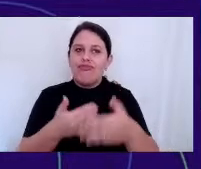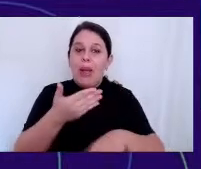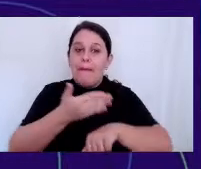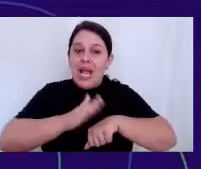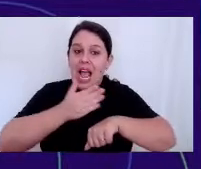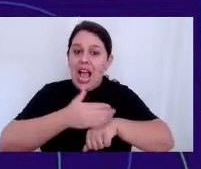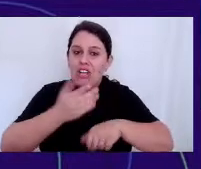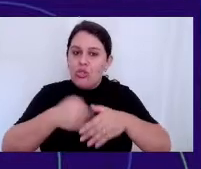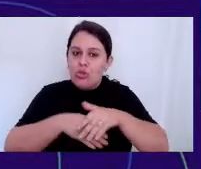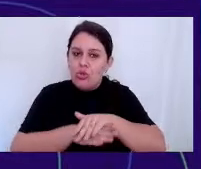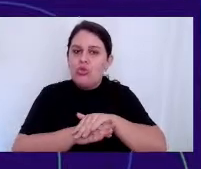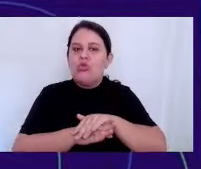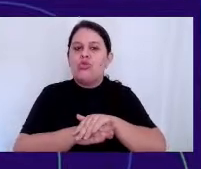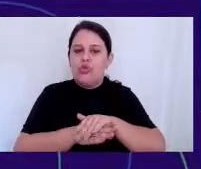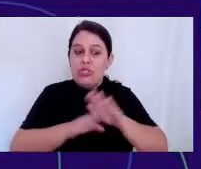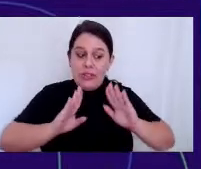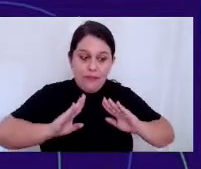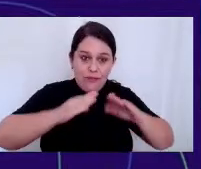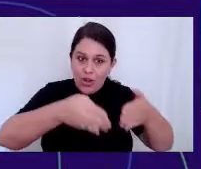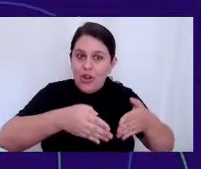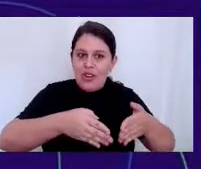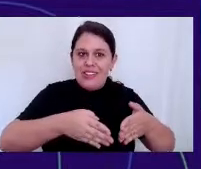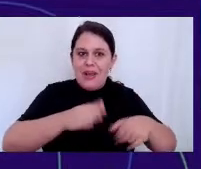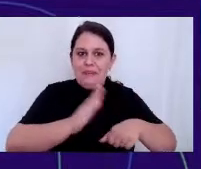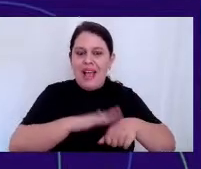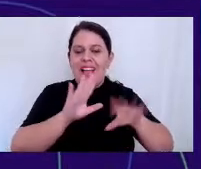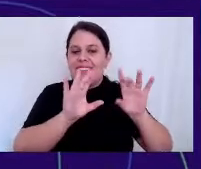at other tutorials to become a better